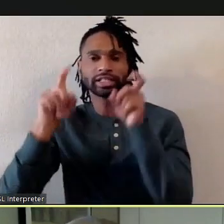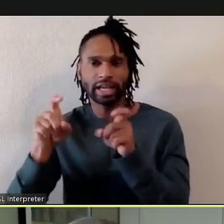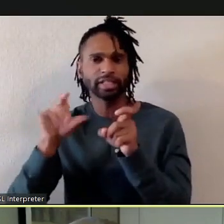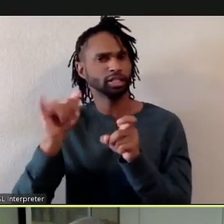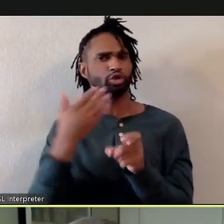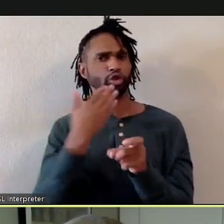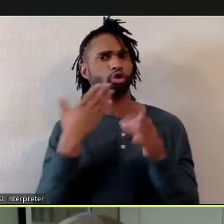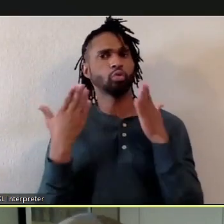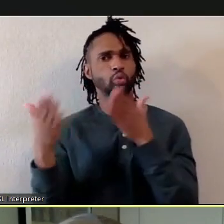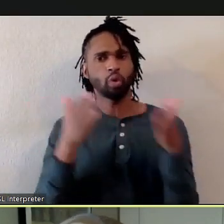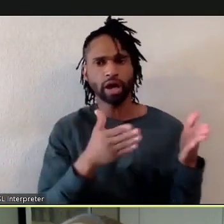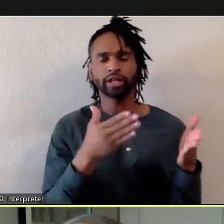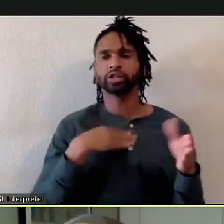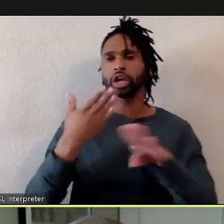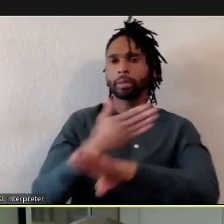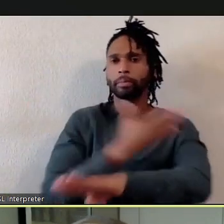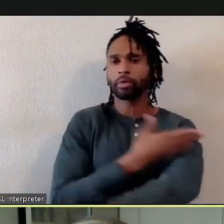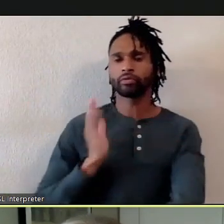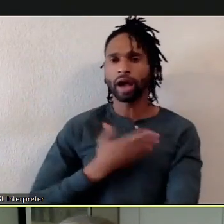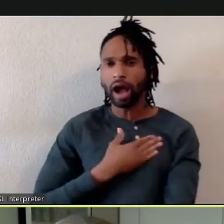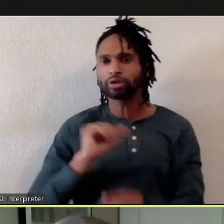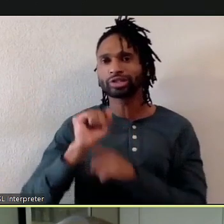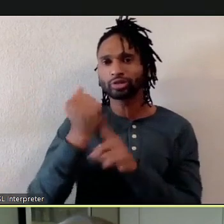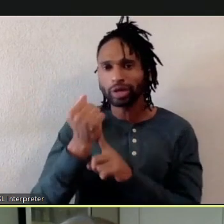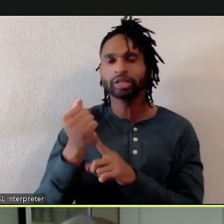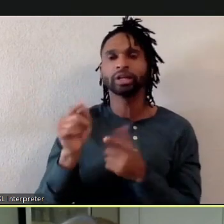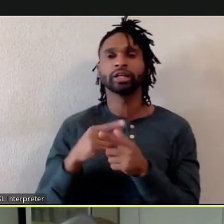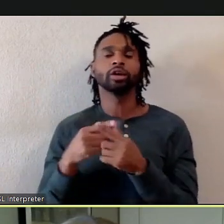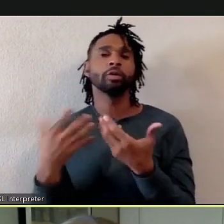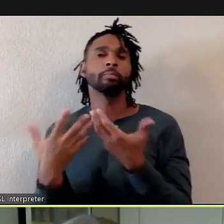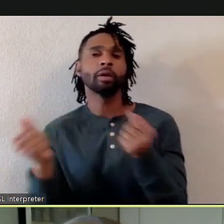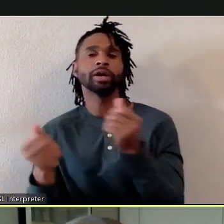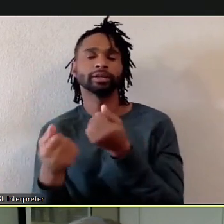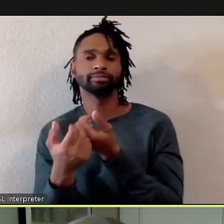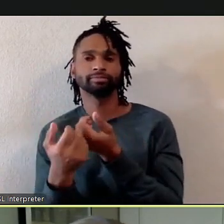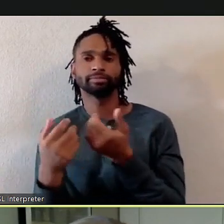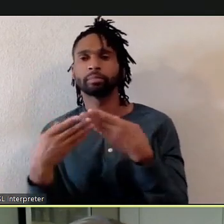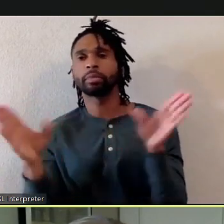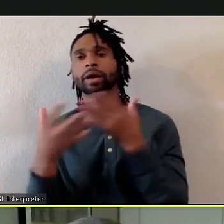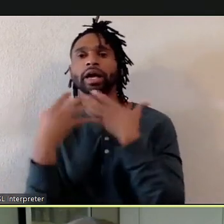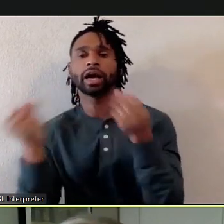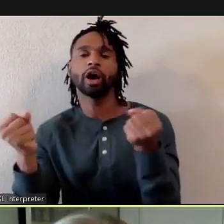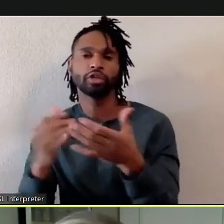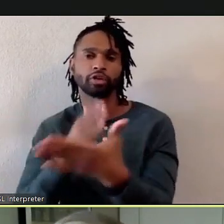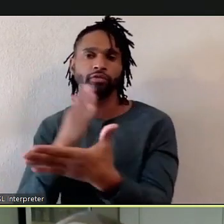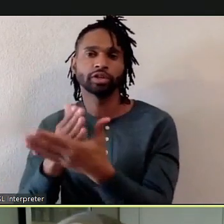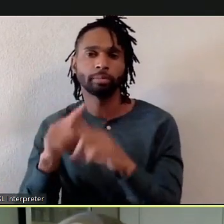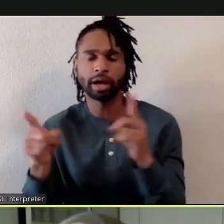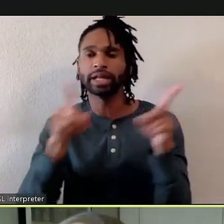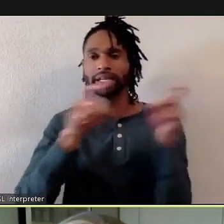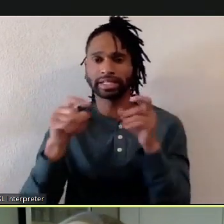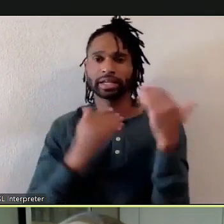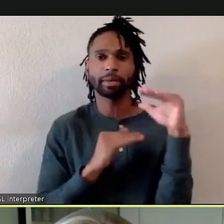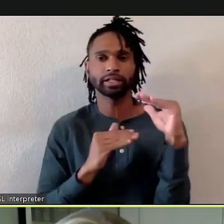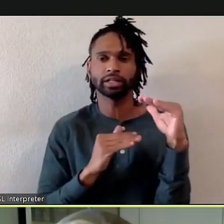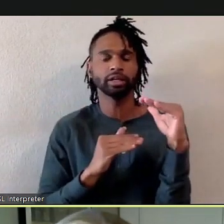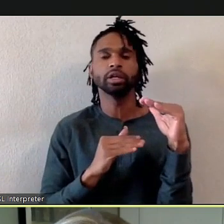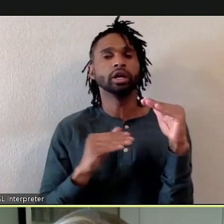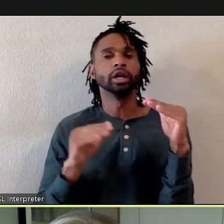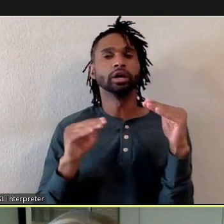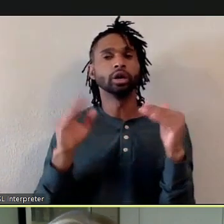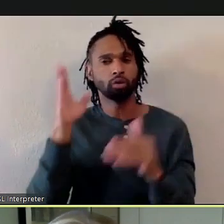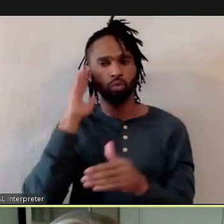really improve our situational awareness and our public health interventions here in the state. But certainly testing capacity, like all capacity, is a concern as we